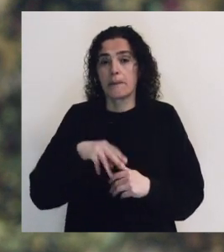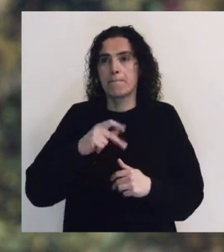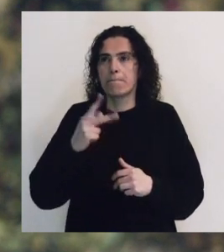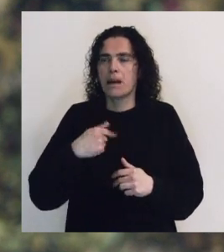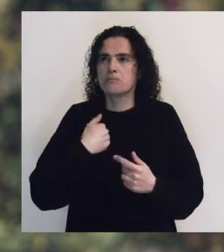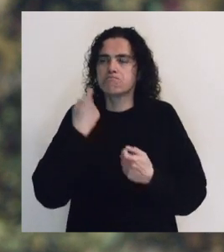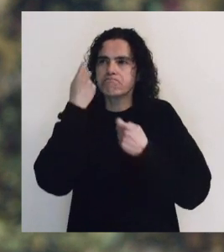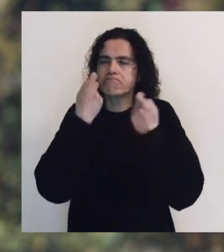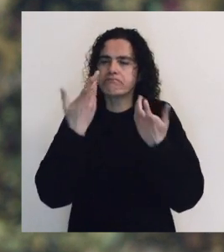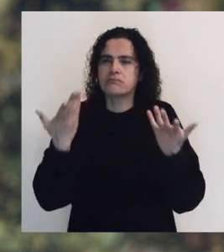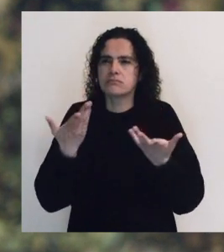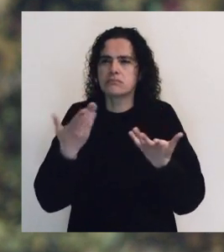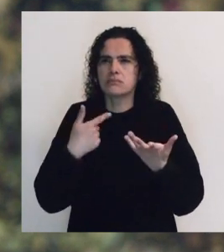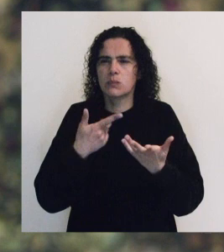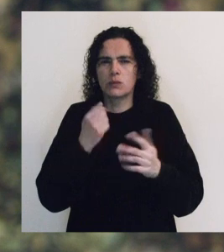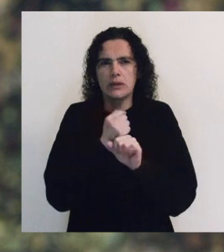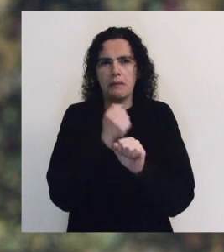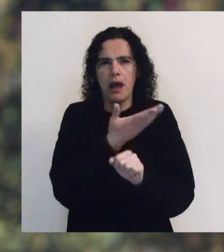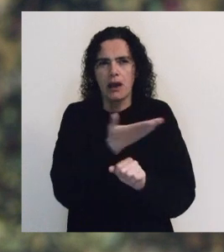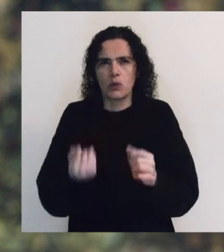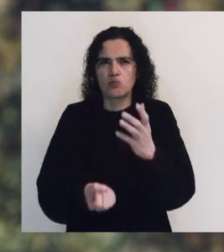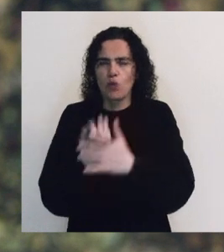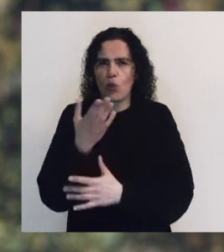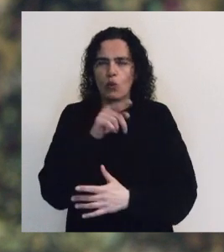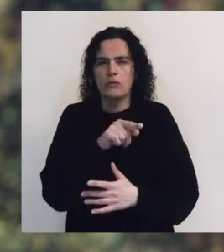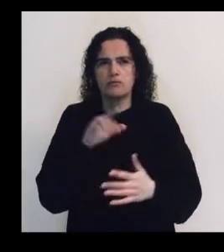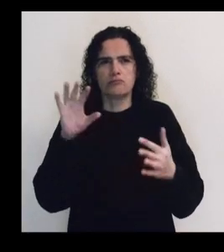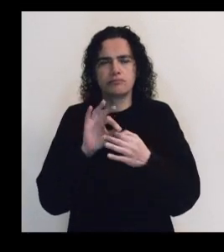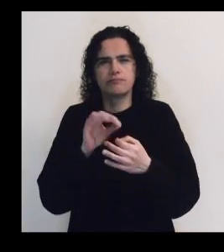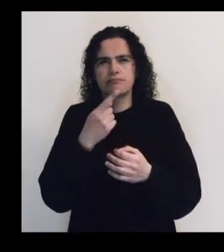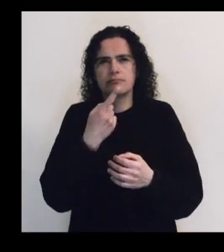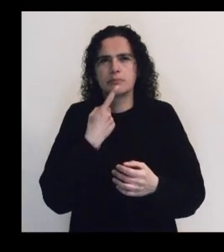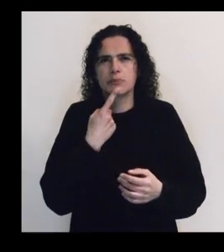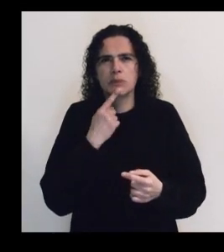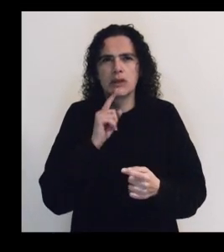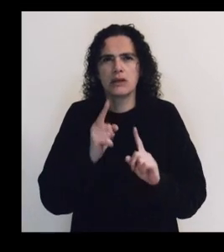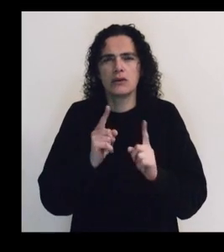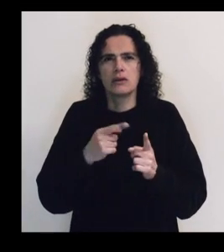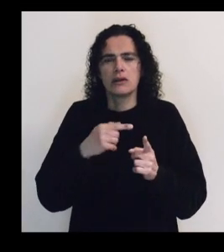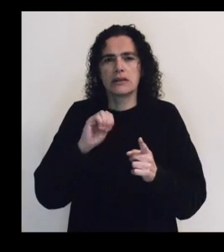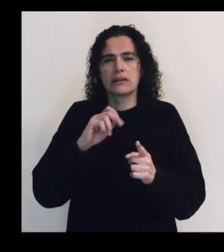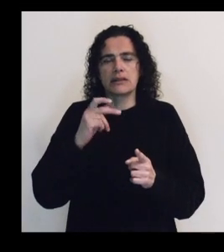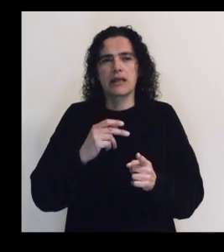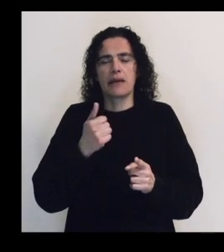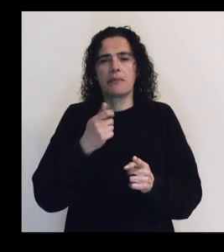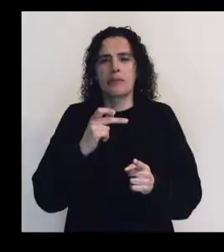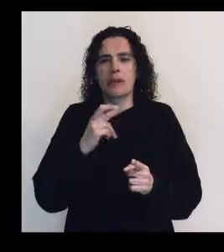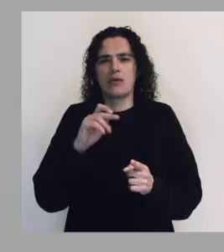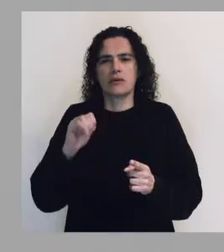And Mark conceived of a body of work around the notion of Cerberus is